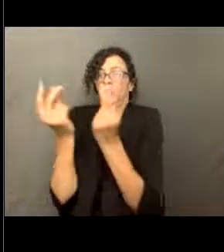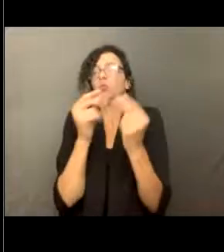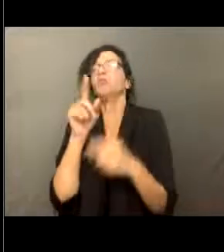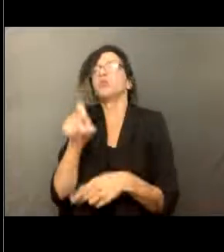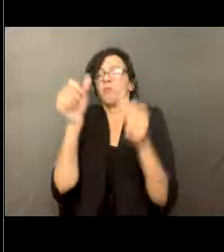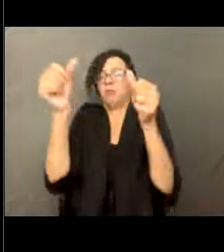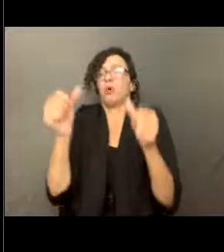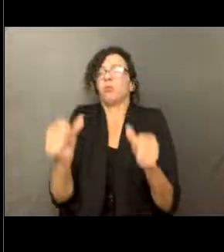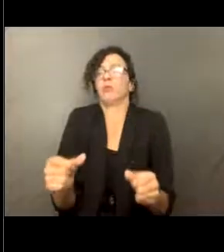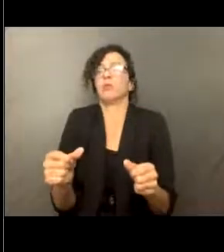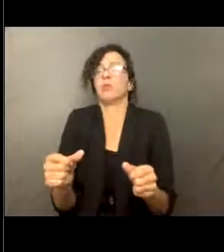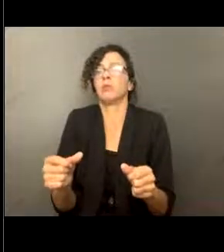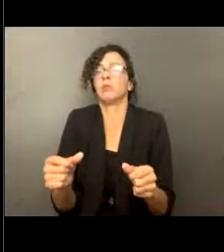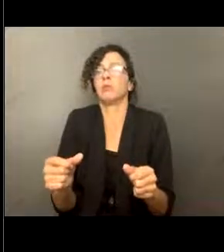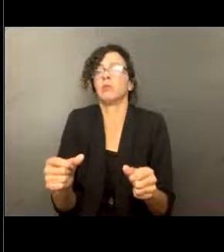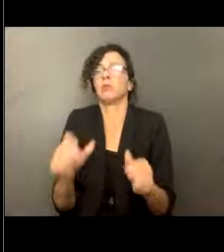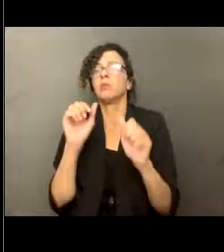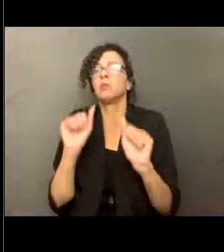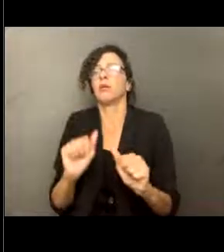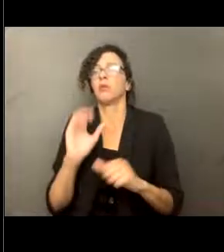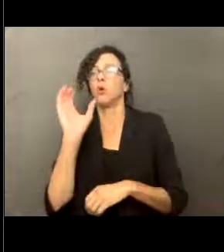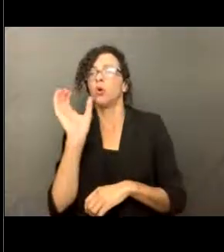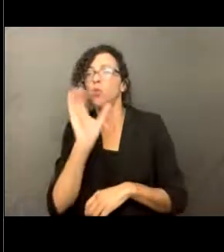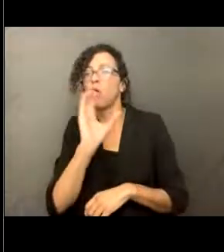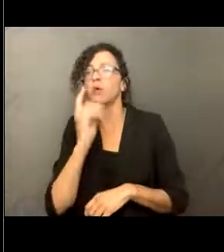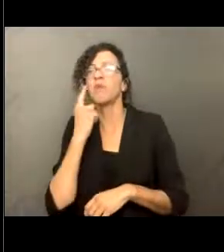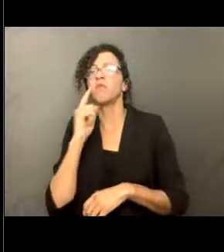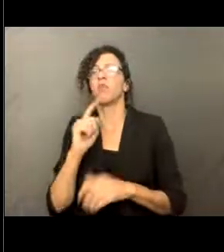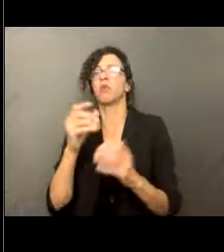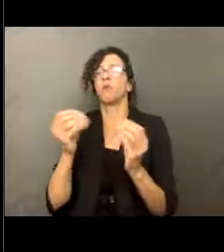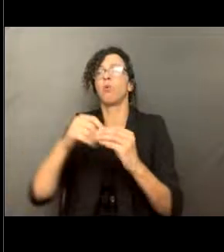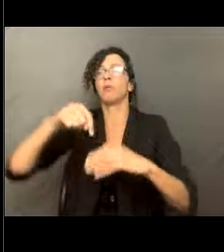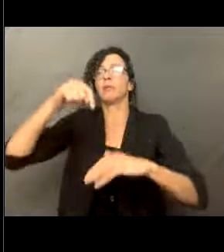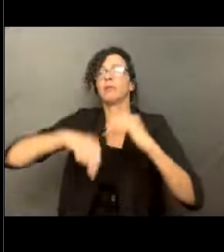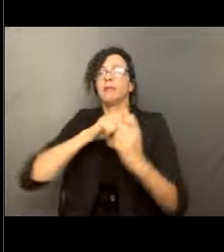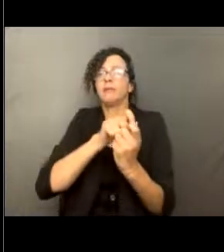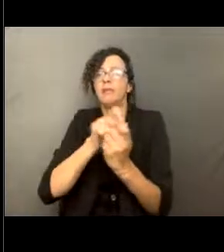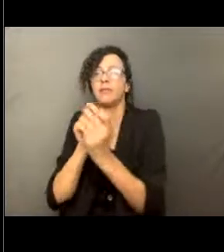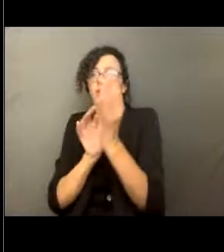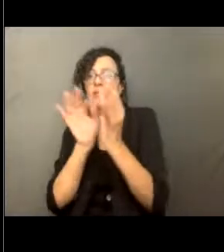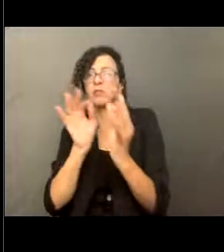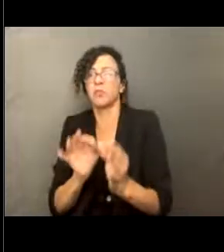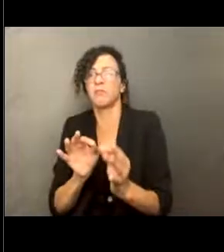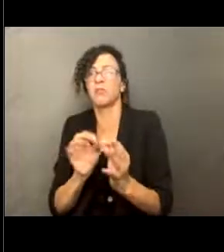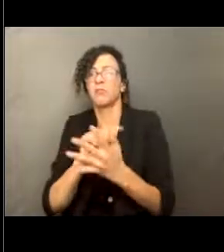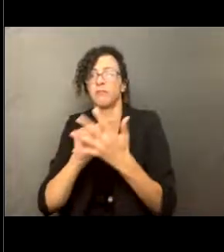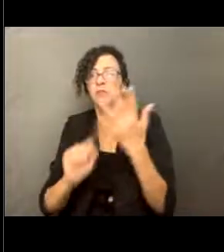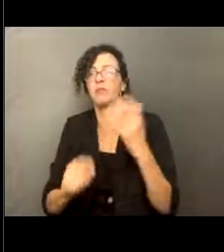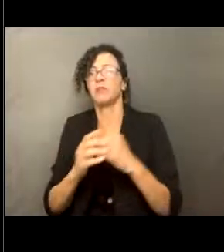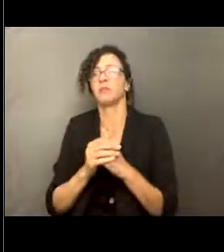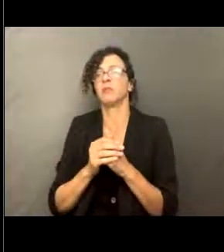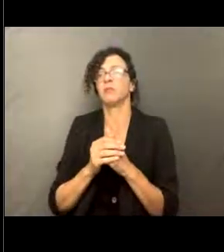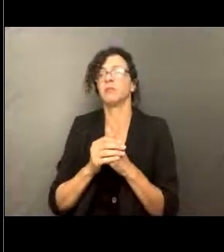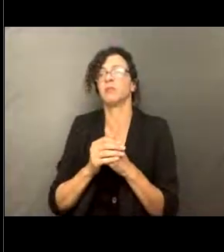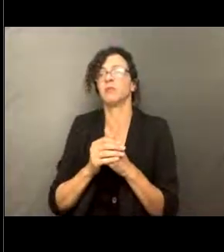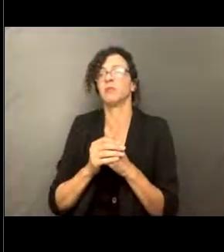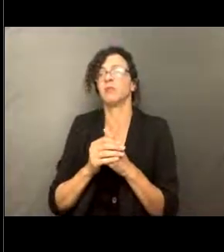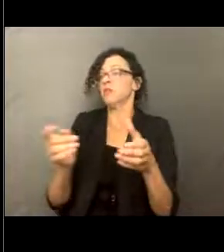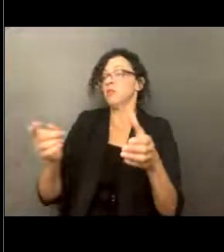sessions. But really what we kind of want to share here is they were expressing their negative impacts from